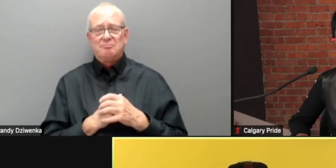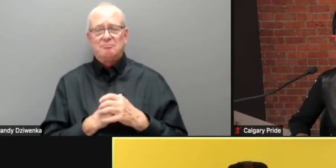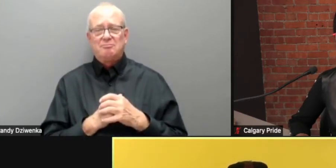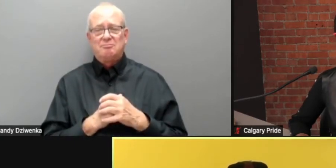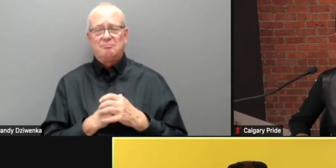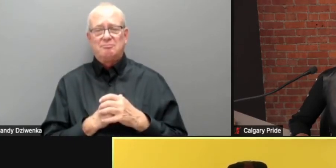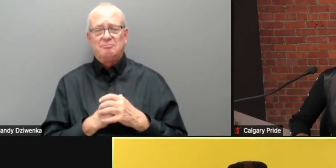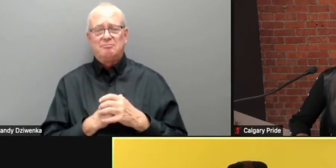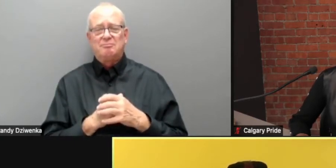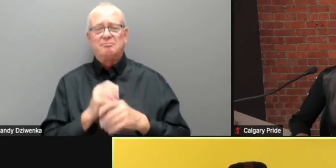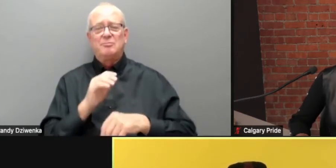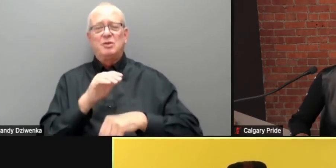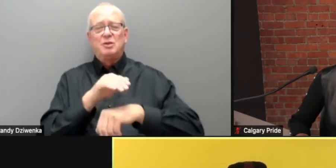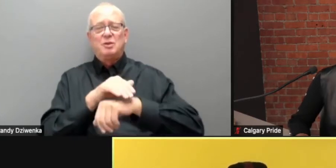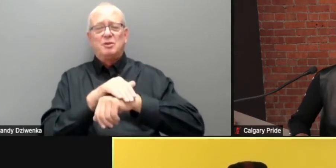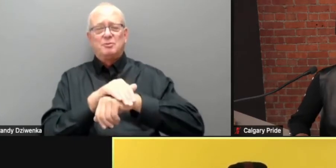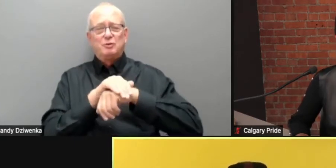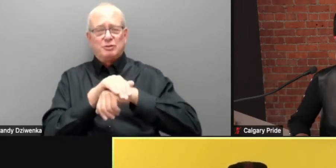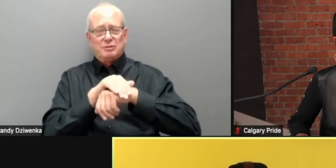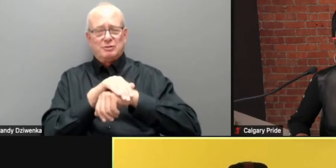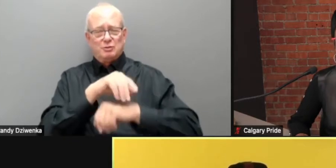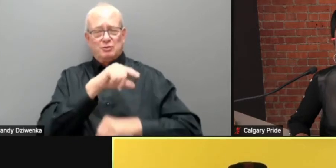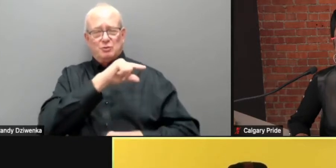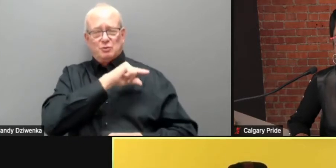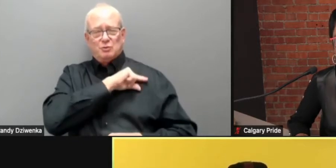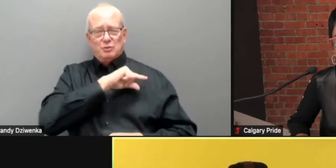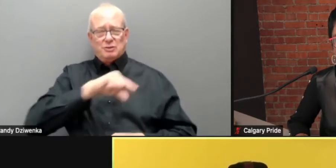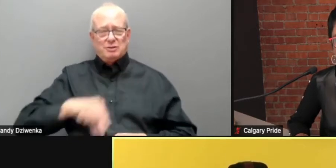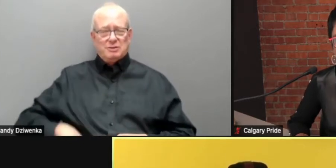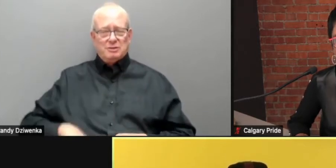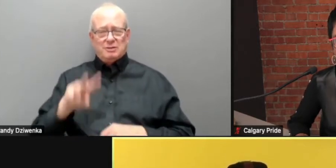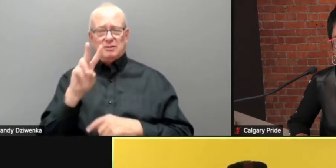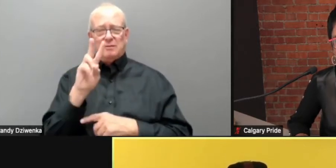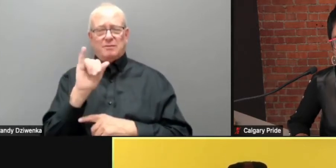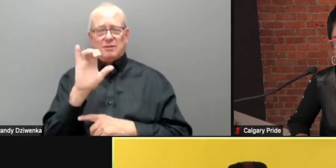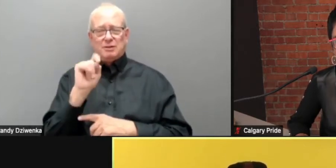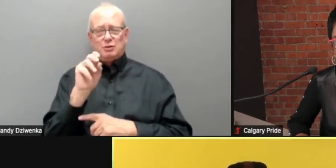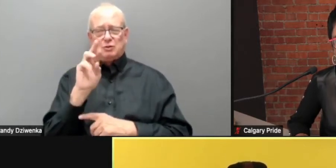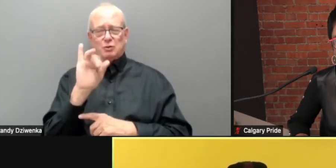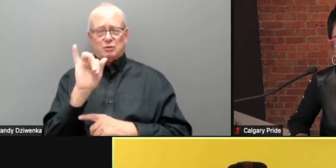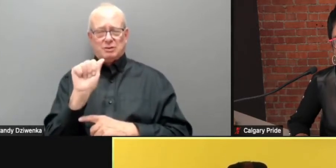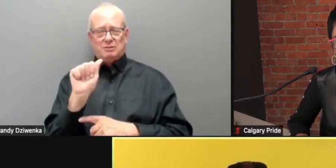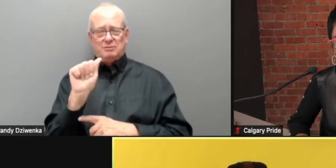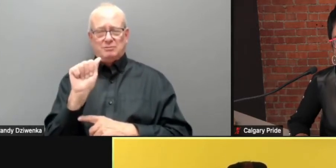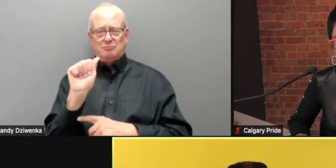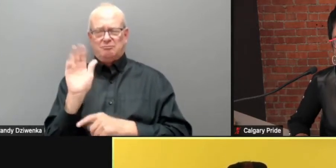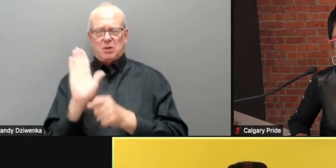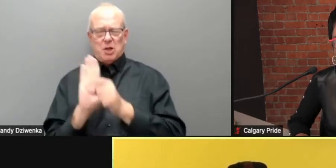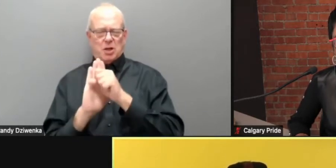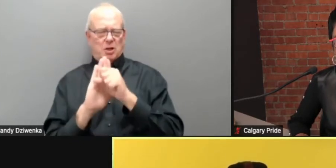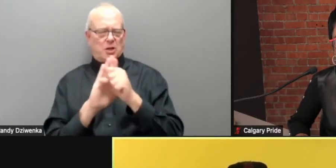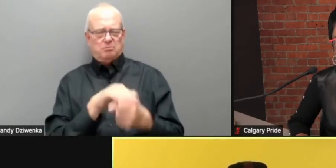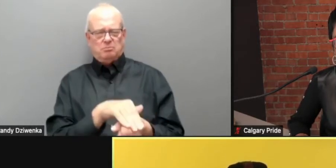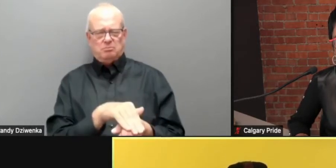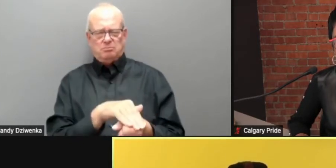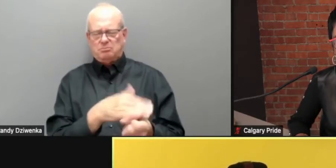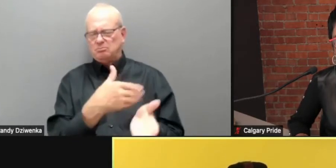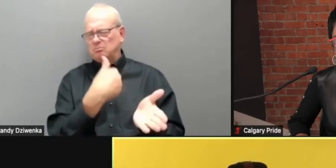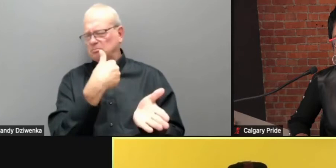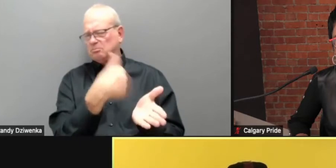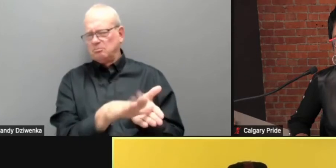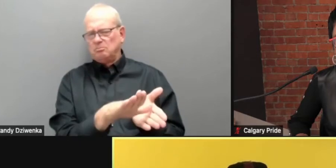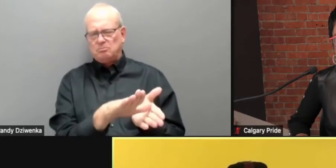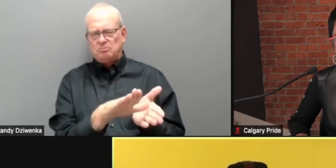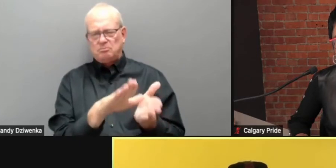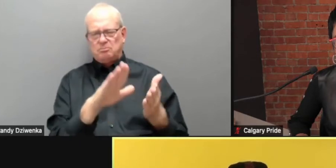377, which tried to disempower them. And since then, we have gone to the